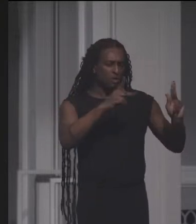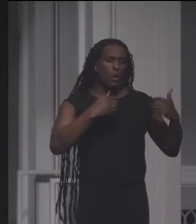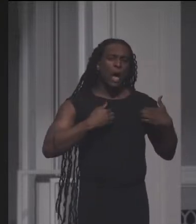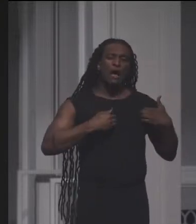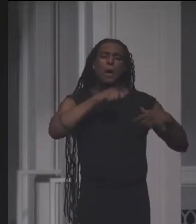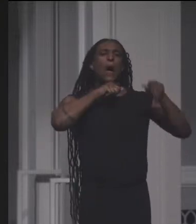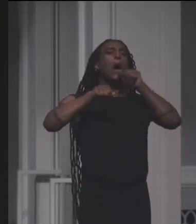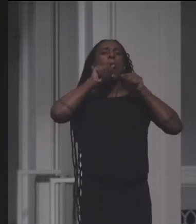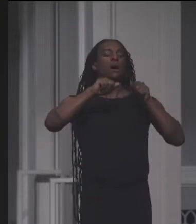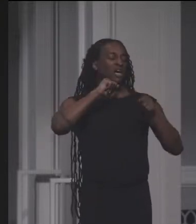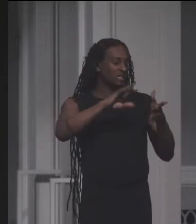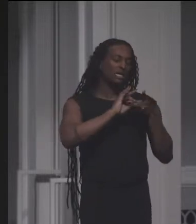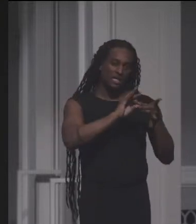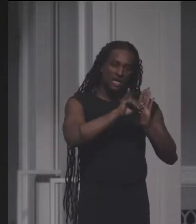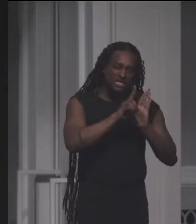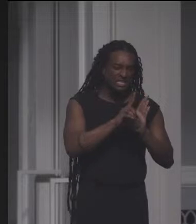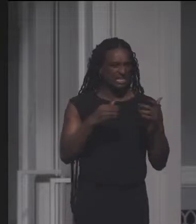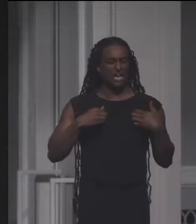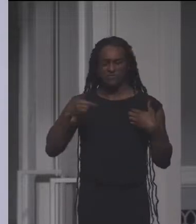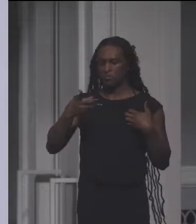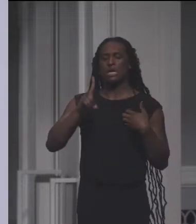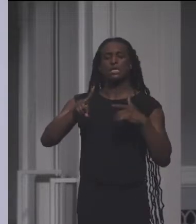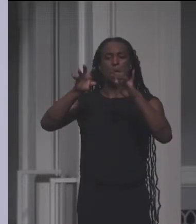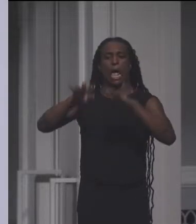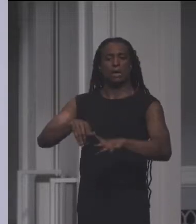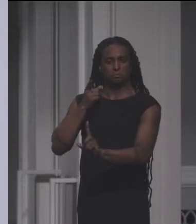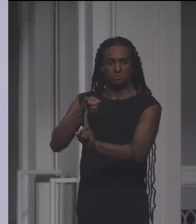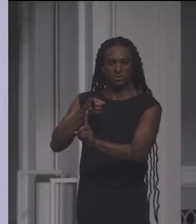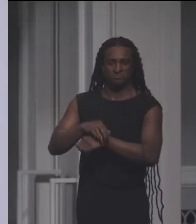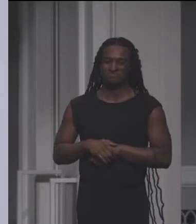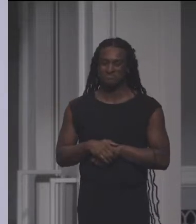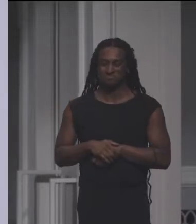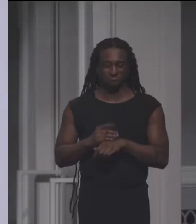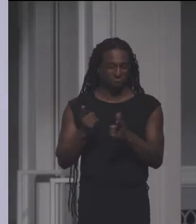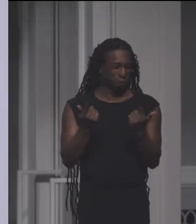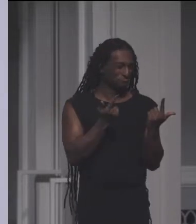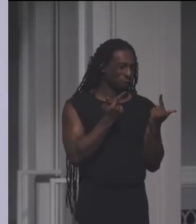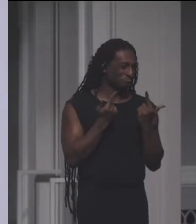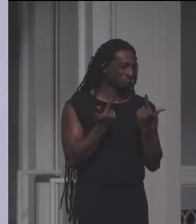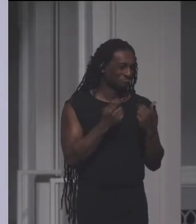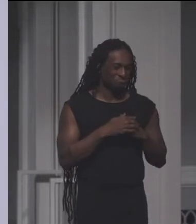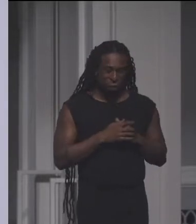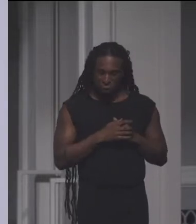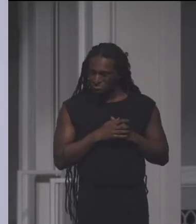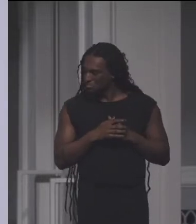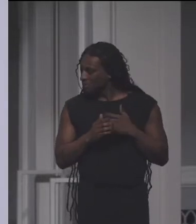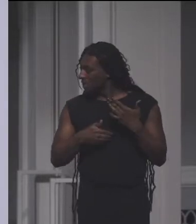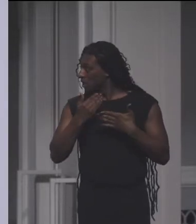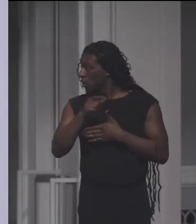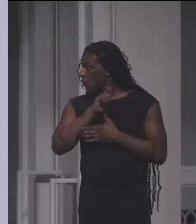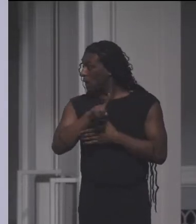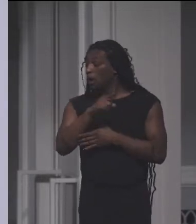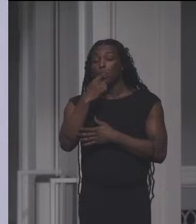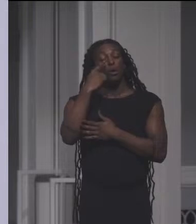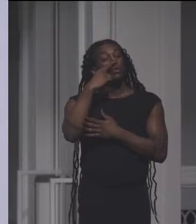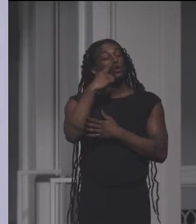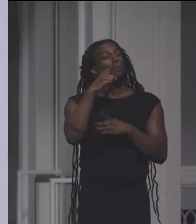that, if you want to. Okay, thank you. The next question, can you say more about the